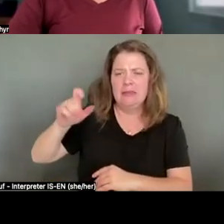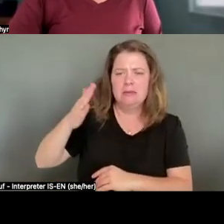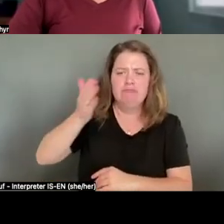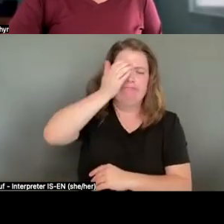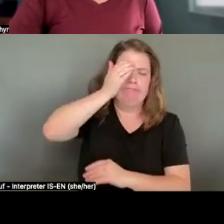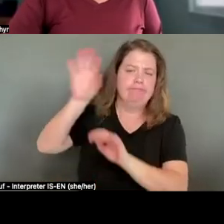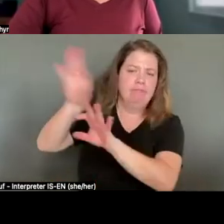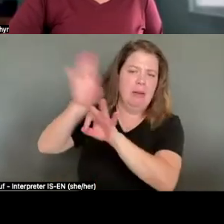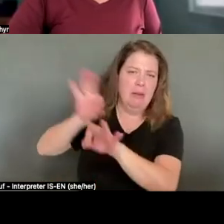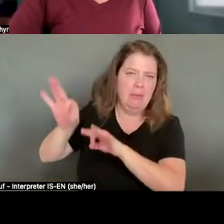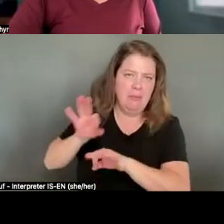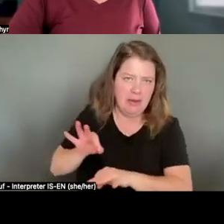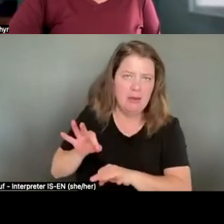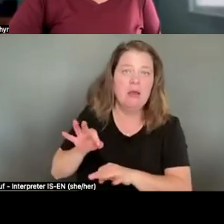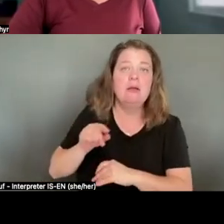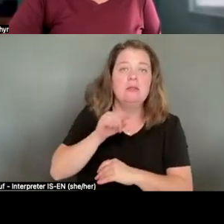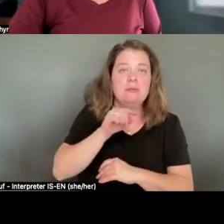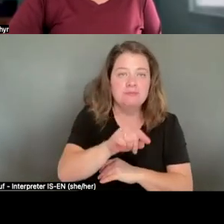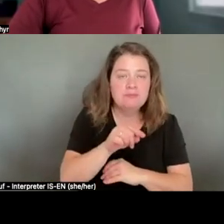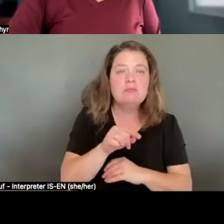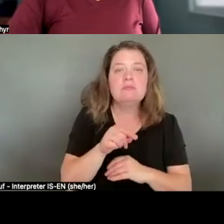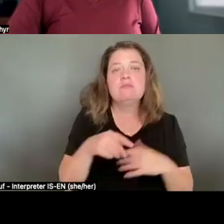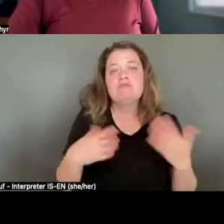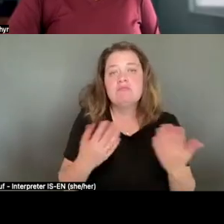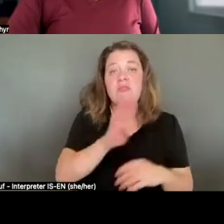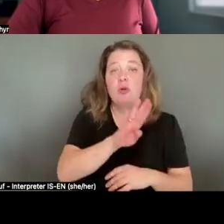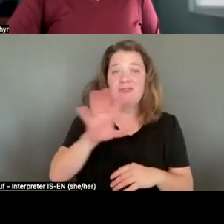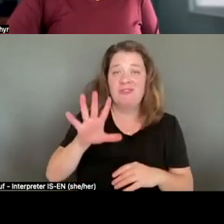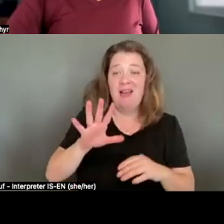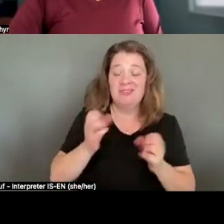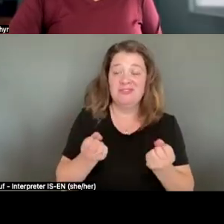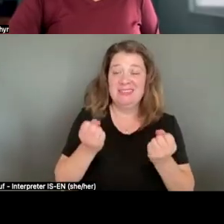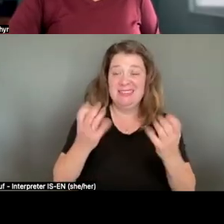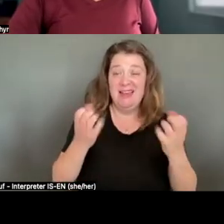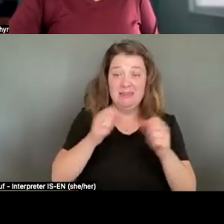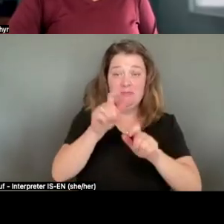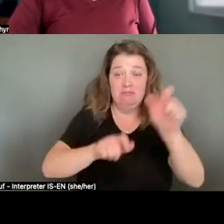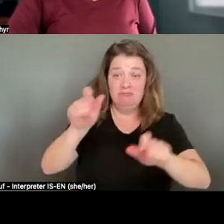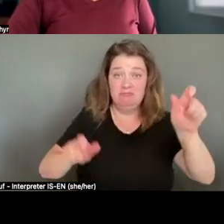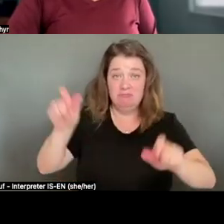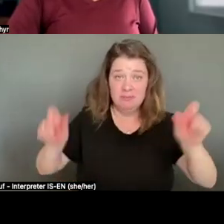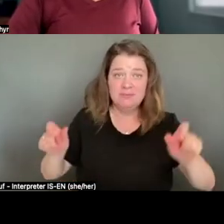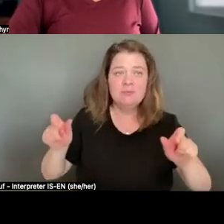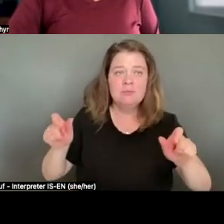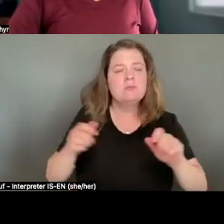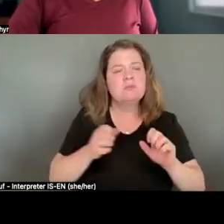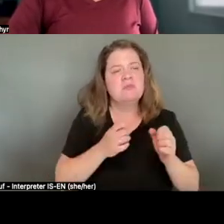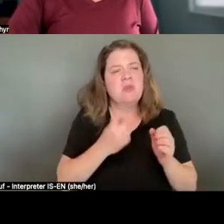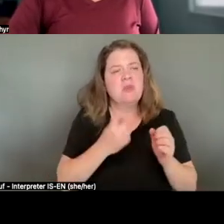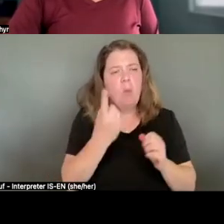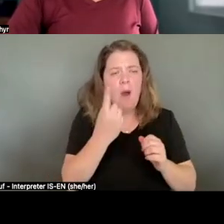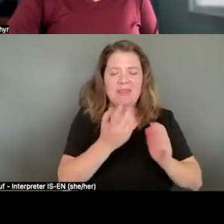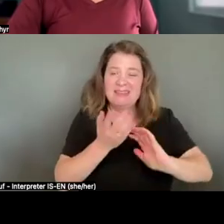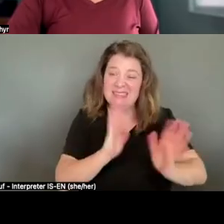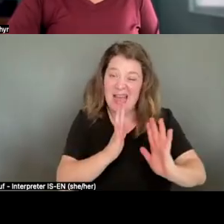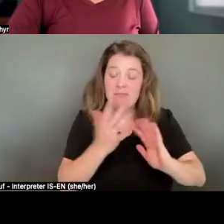semantic association from 45 signers, each sign received about 15 responses,